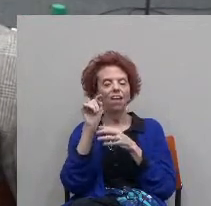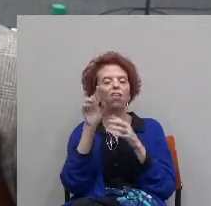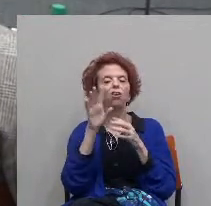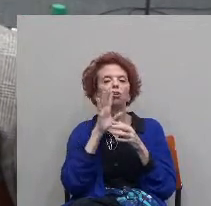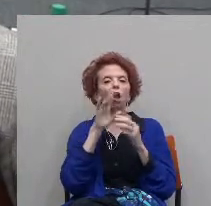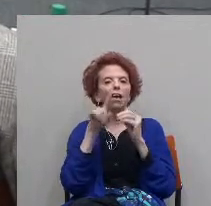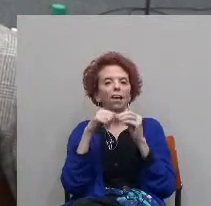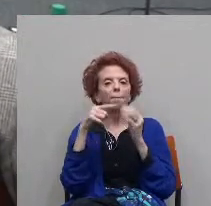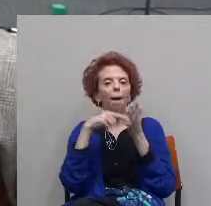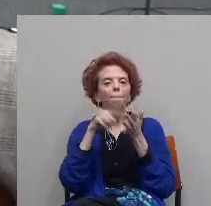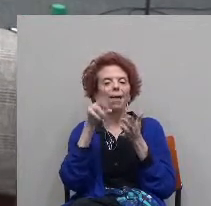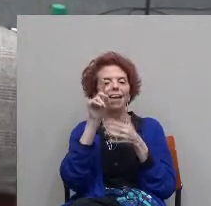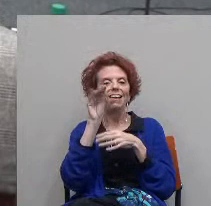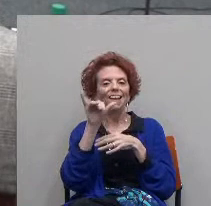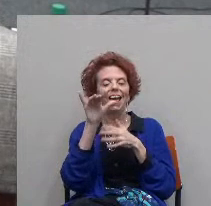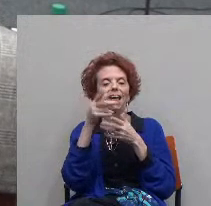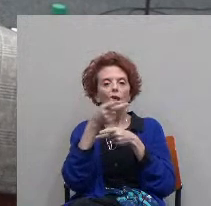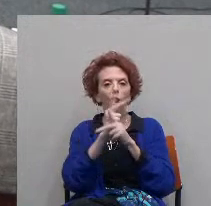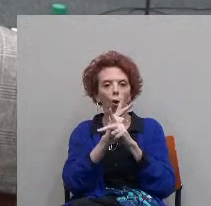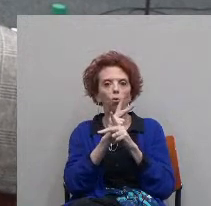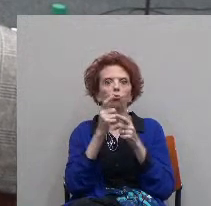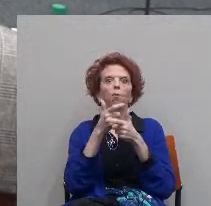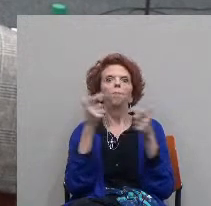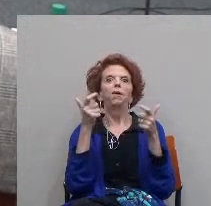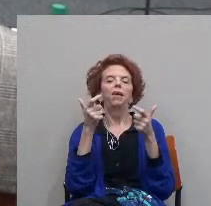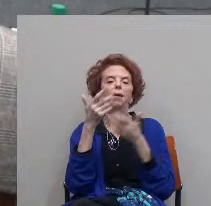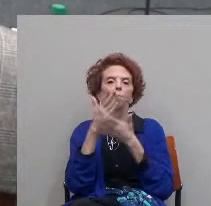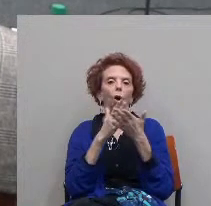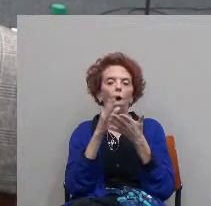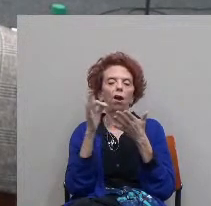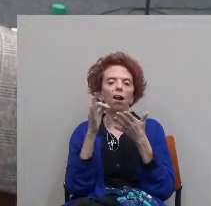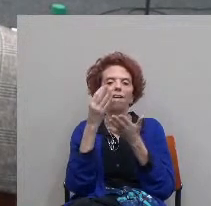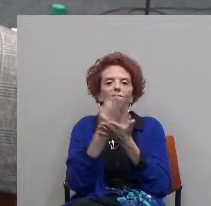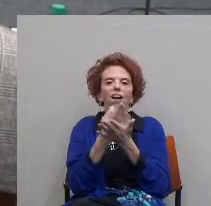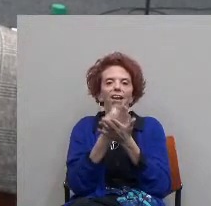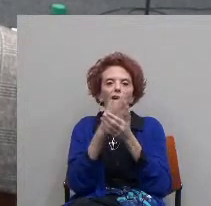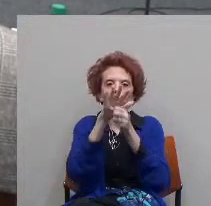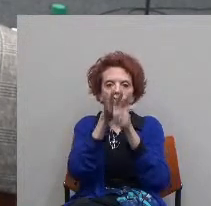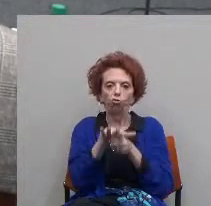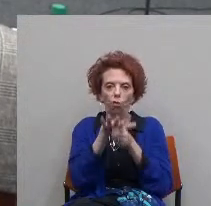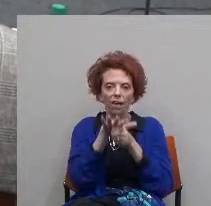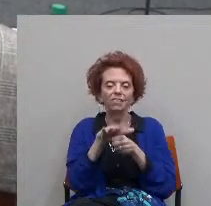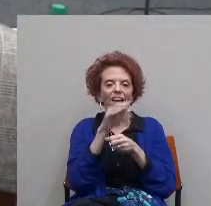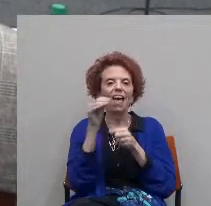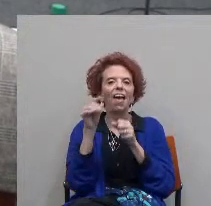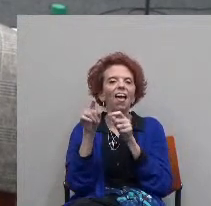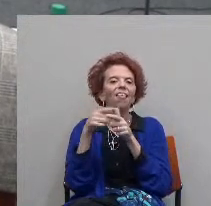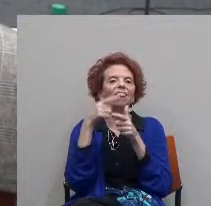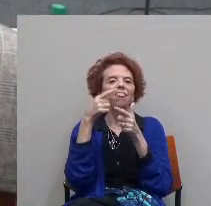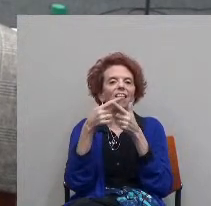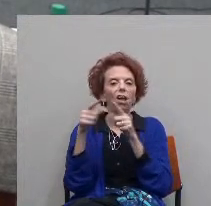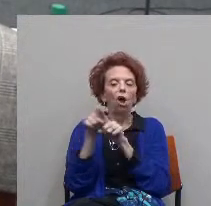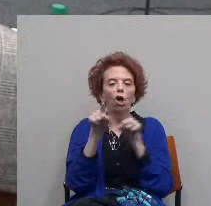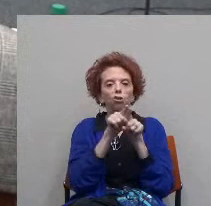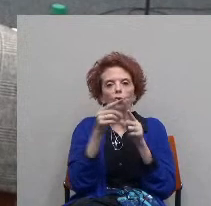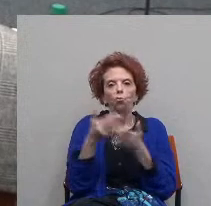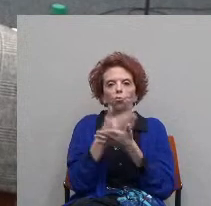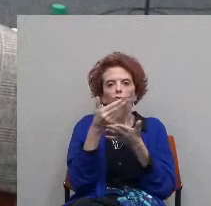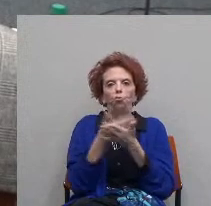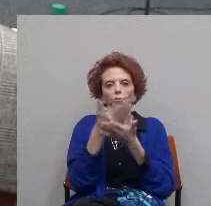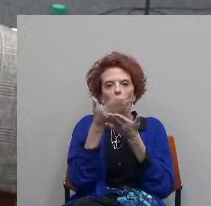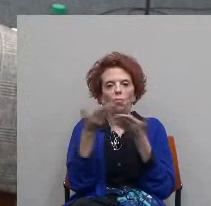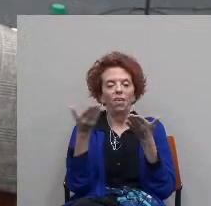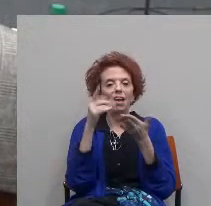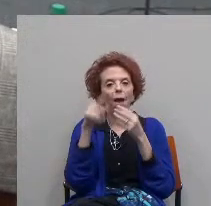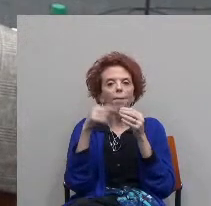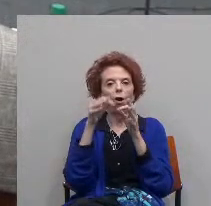payday loans, which are a huge source of incredible financial stress. And then also there's a new thing, I don't know if y'all